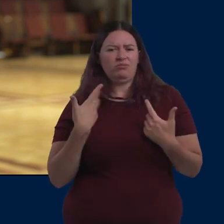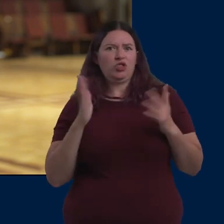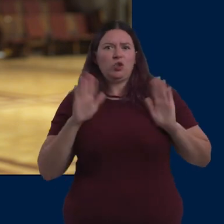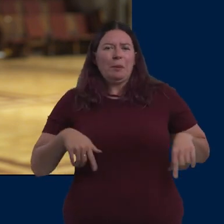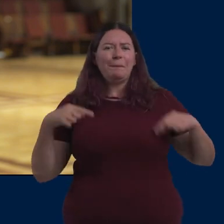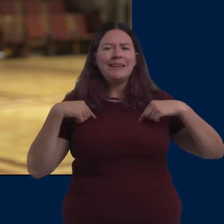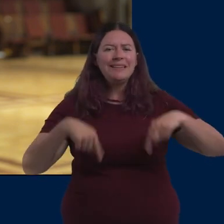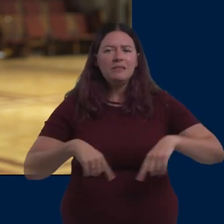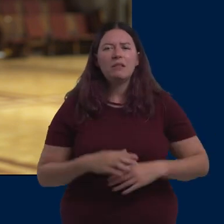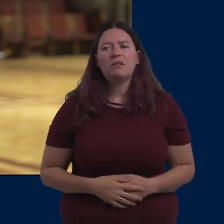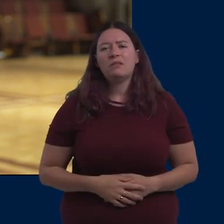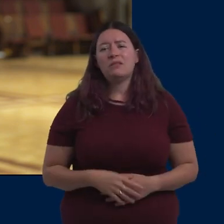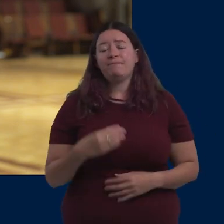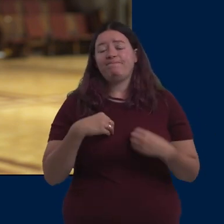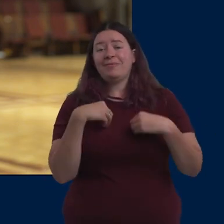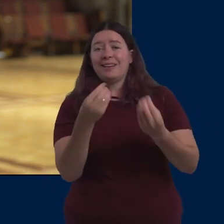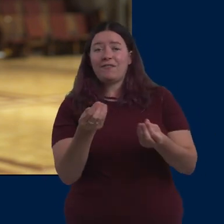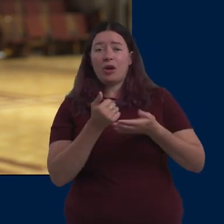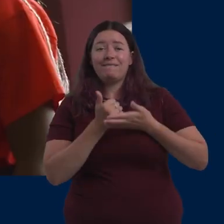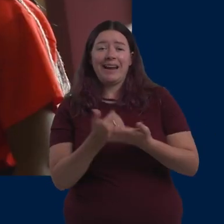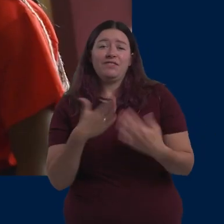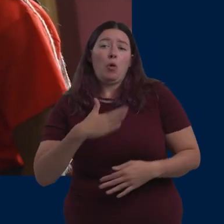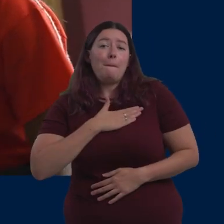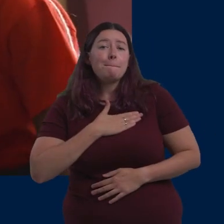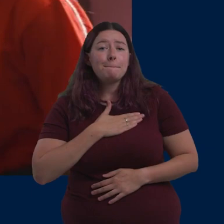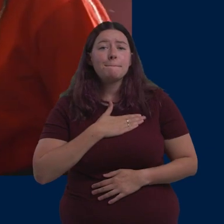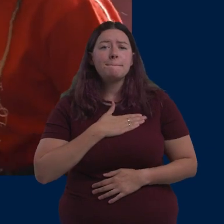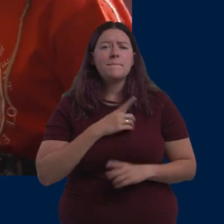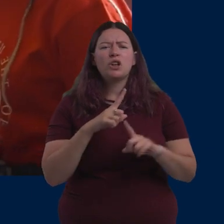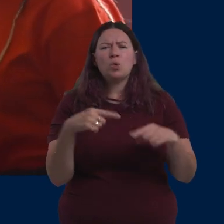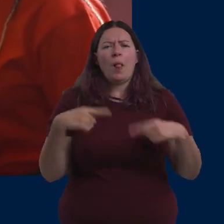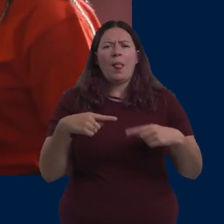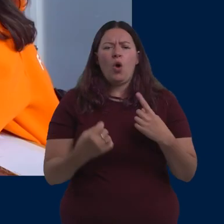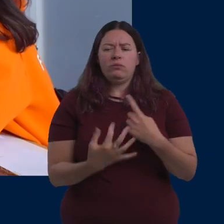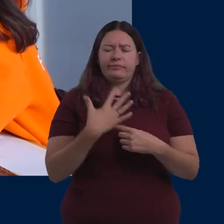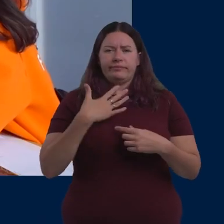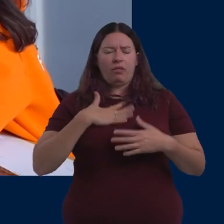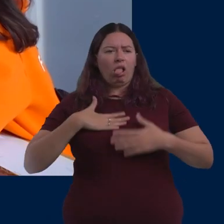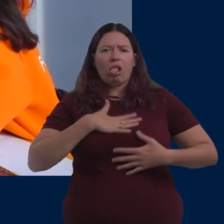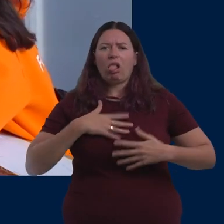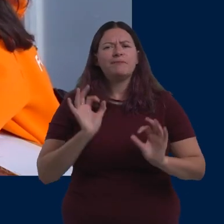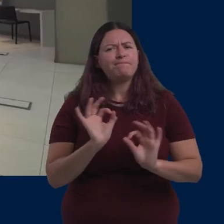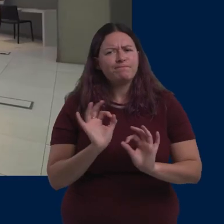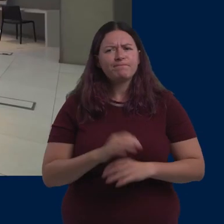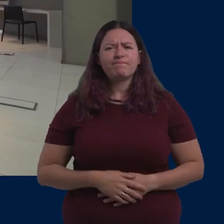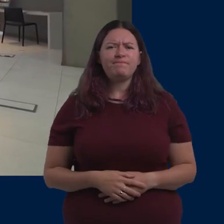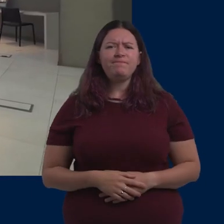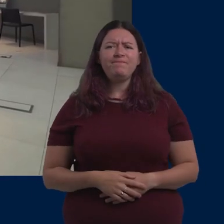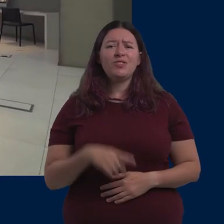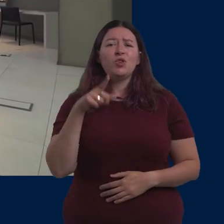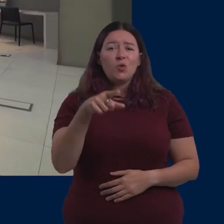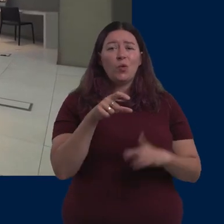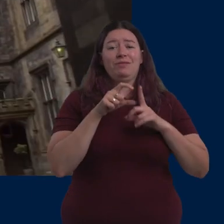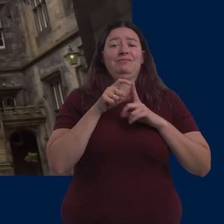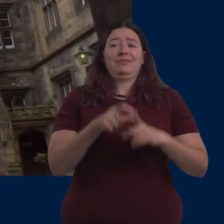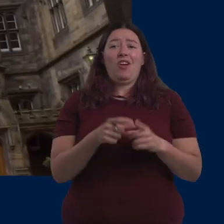there. If I can give you one piece of genuine, heartfelt advice, it's to not let that type of feeling get in